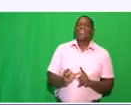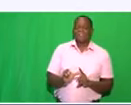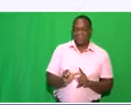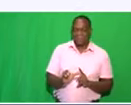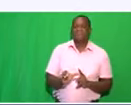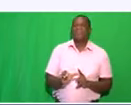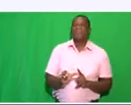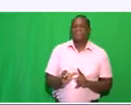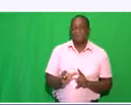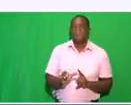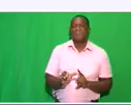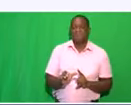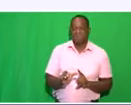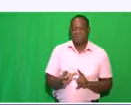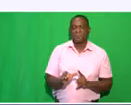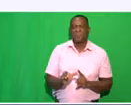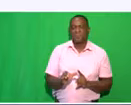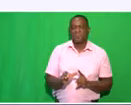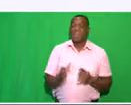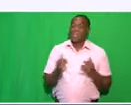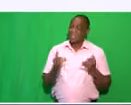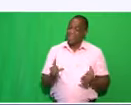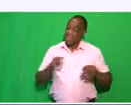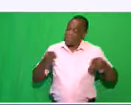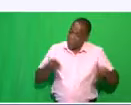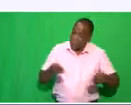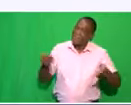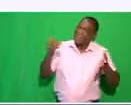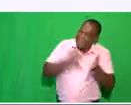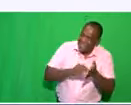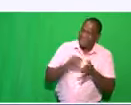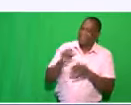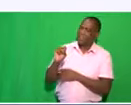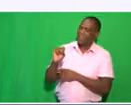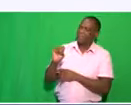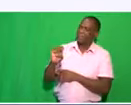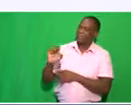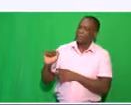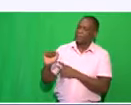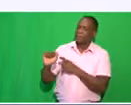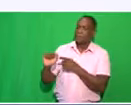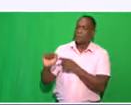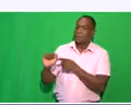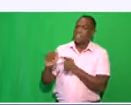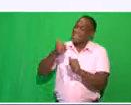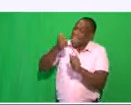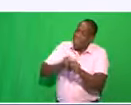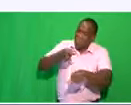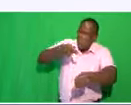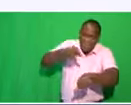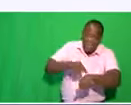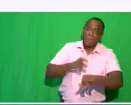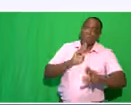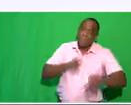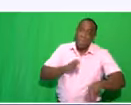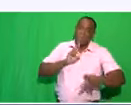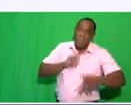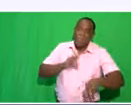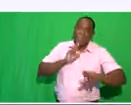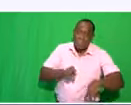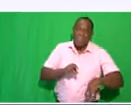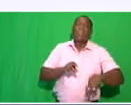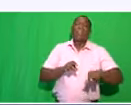where we are now dealing with the SEA. And every time we have the results coming up, we would